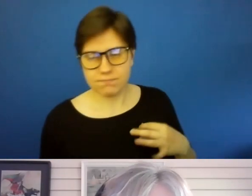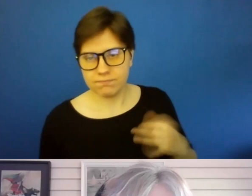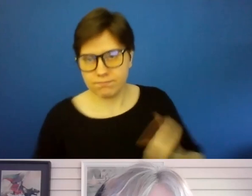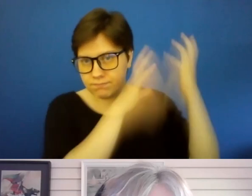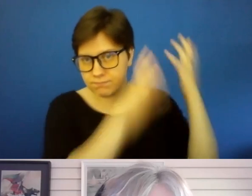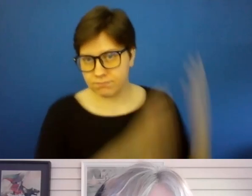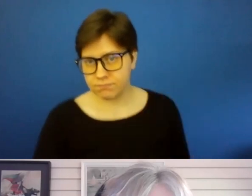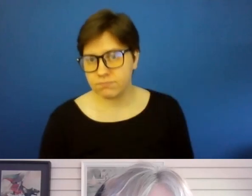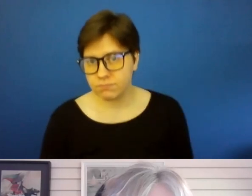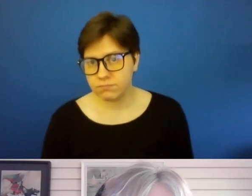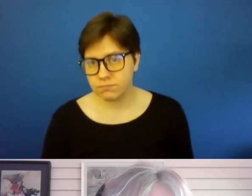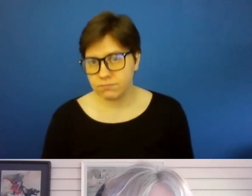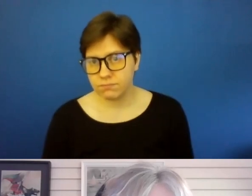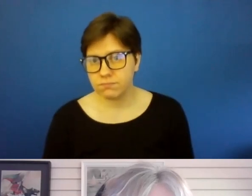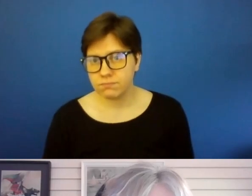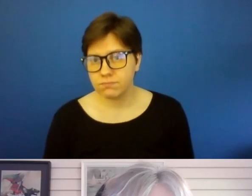window.